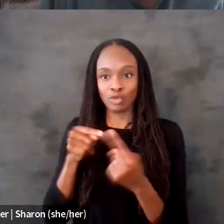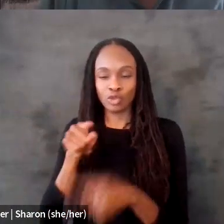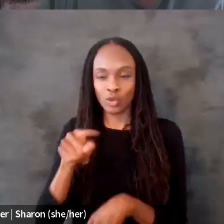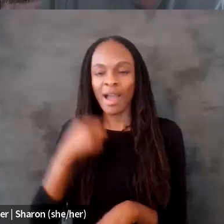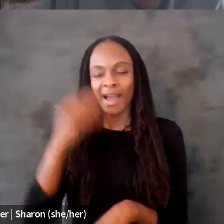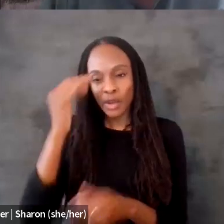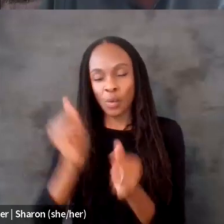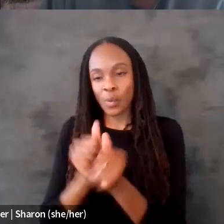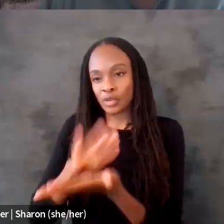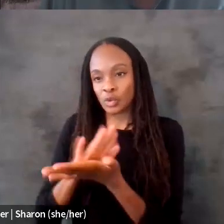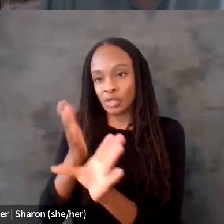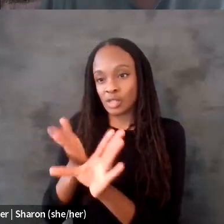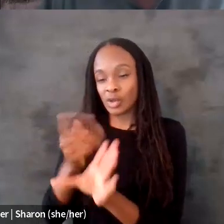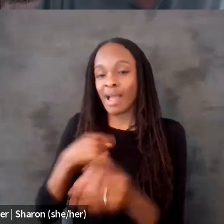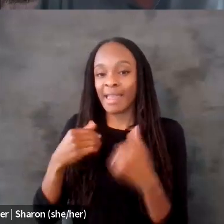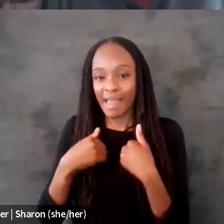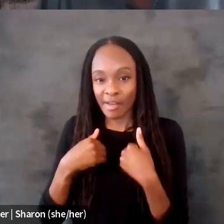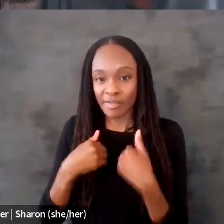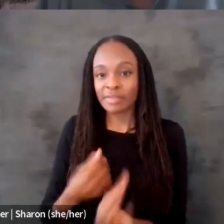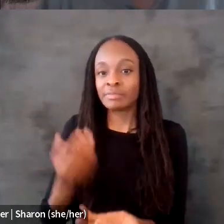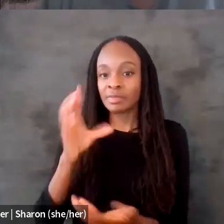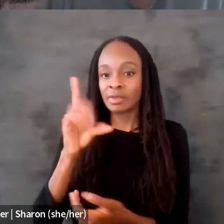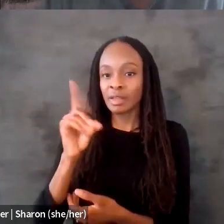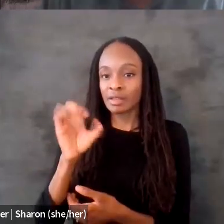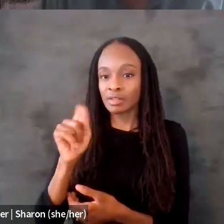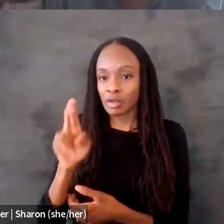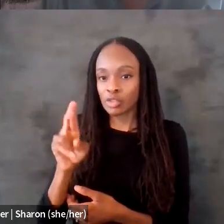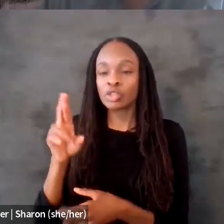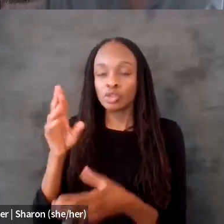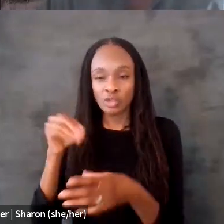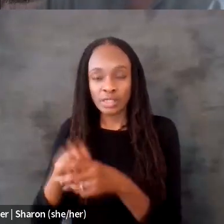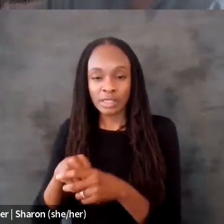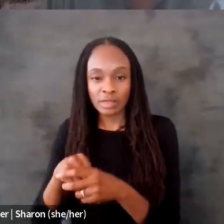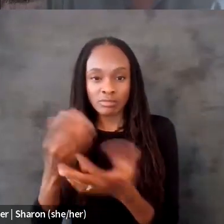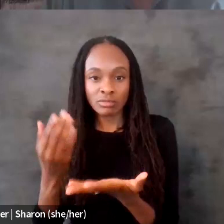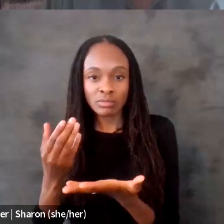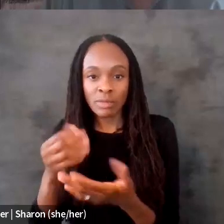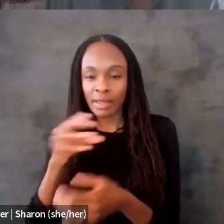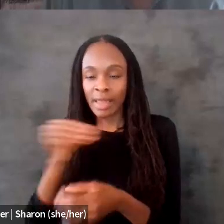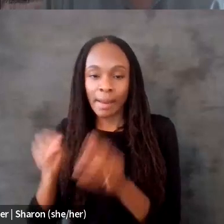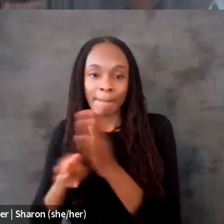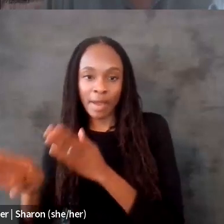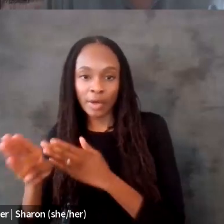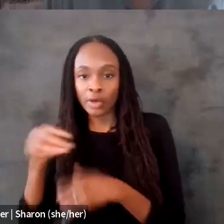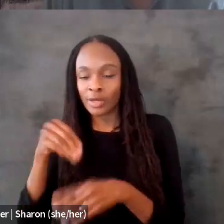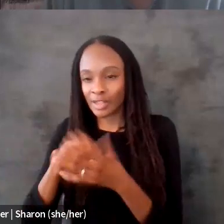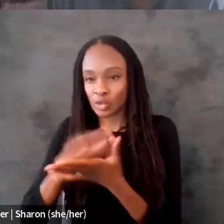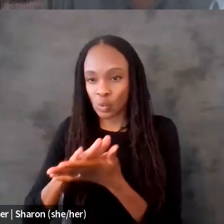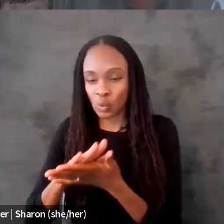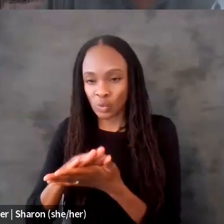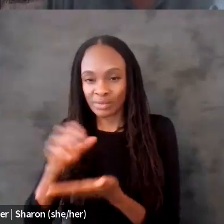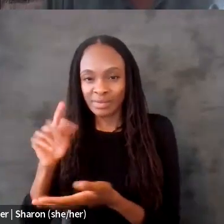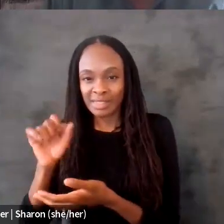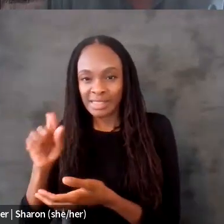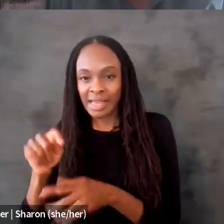psych, because I have a doctorate in counseling psych with a minor in school psych, and we have less than 2% at the doctoral level of people